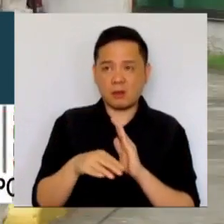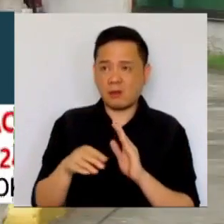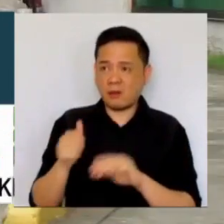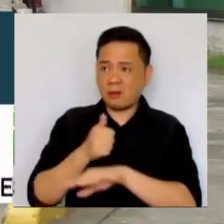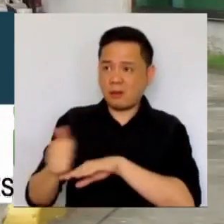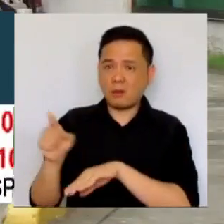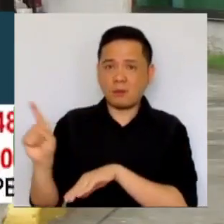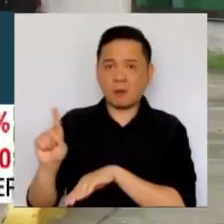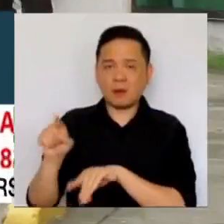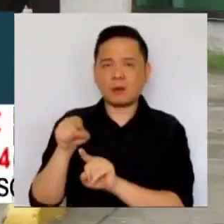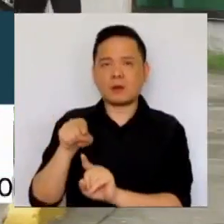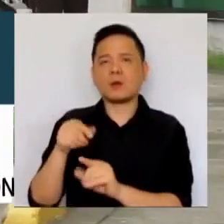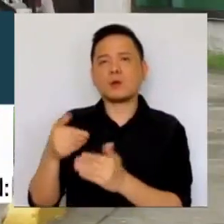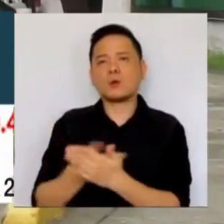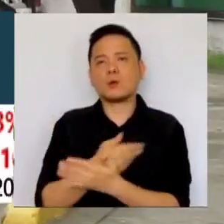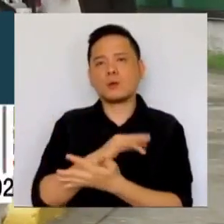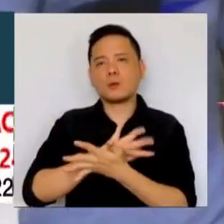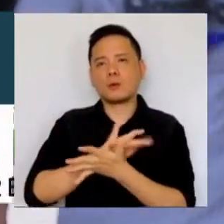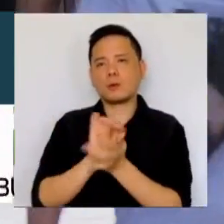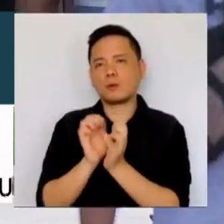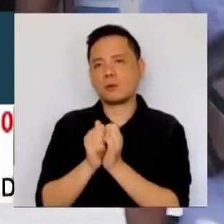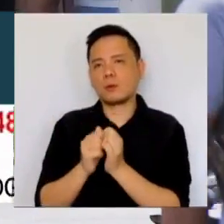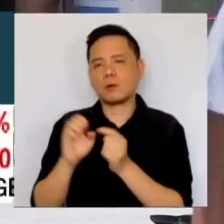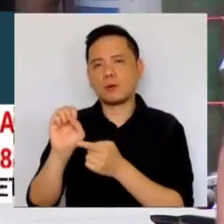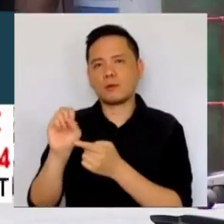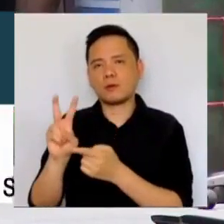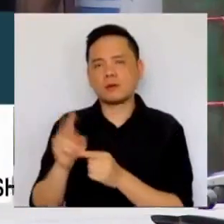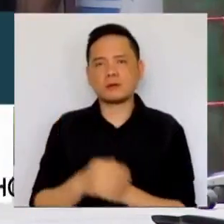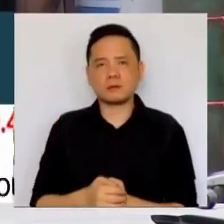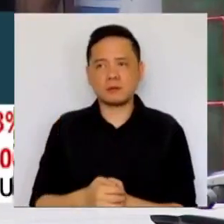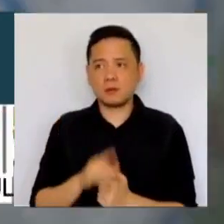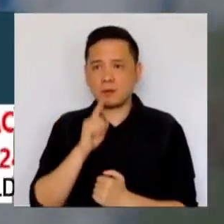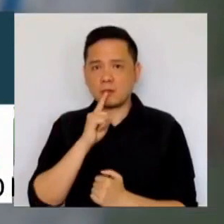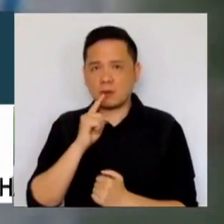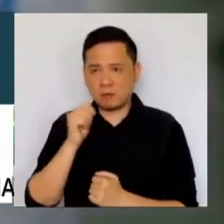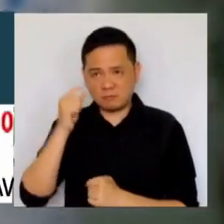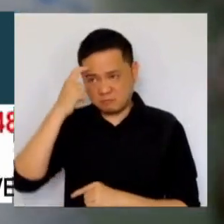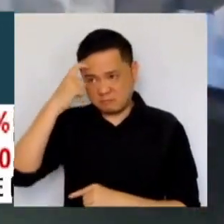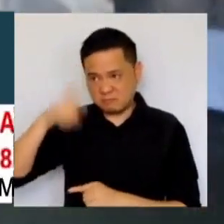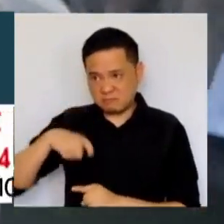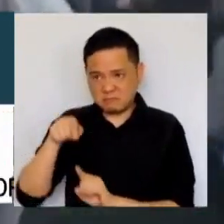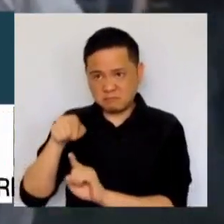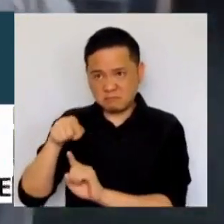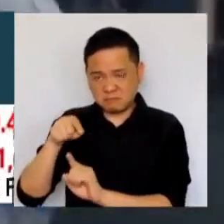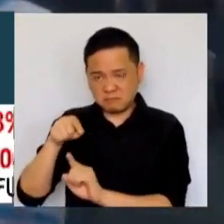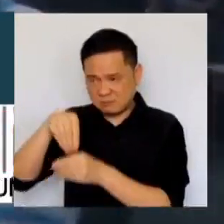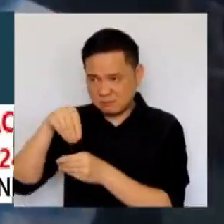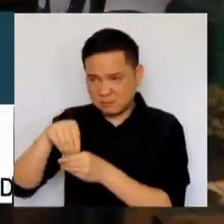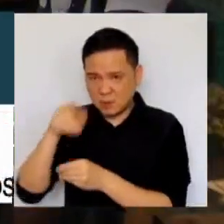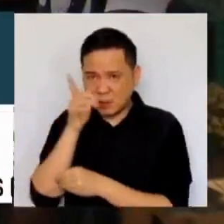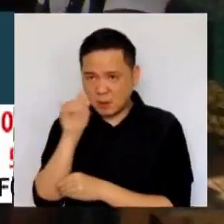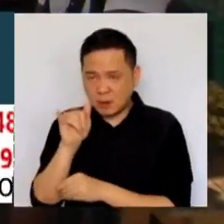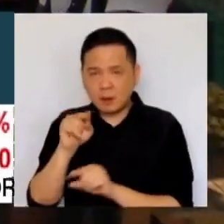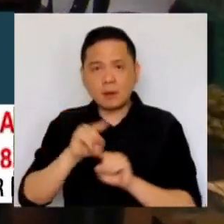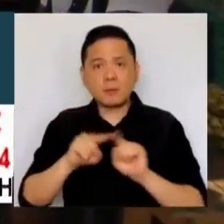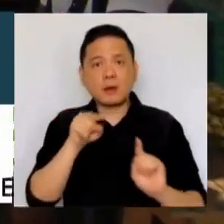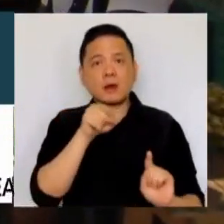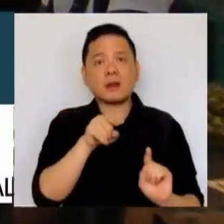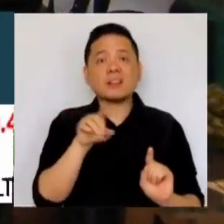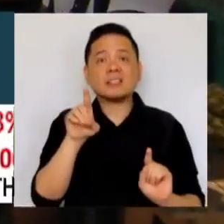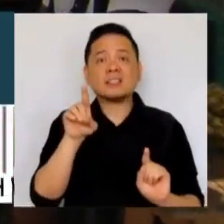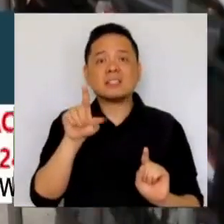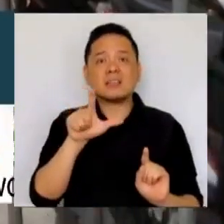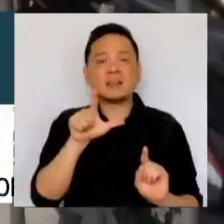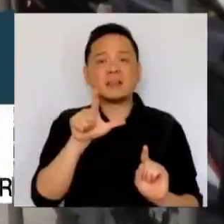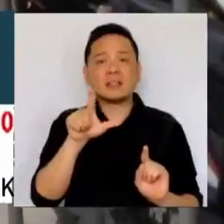Omicron. Not much is known about Omicron yet, but the memory of how the Delta variant forced countries around the world back into hard